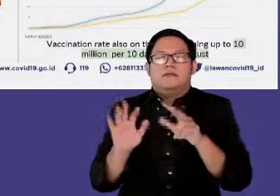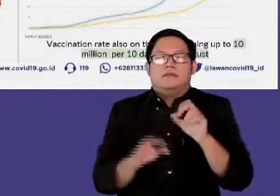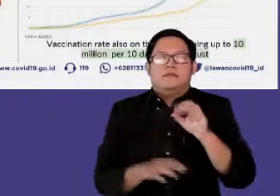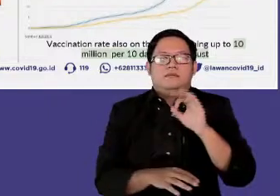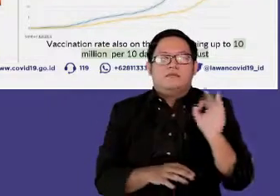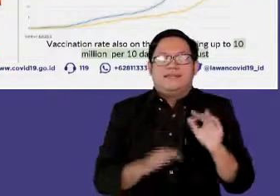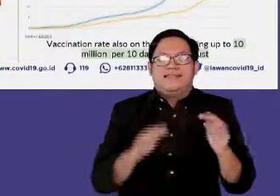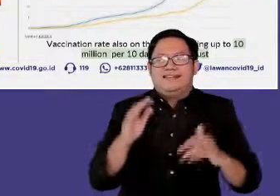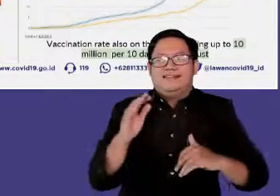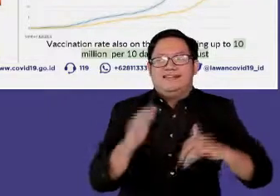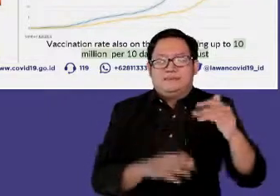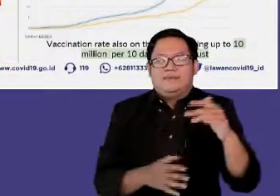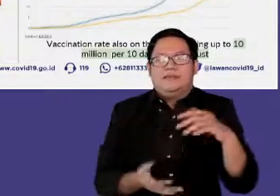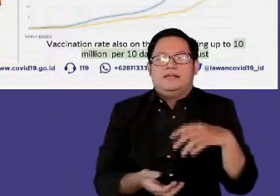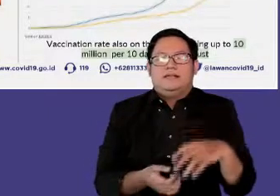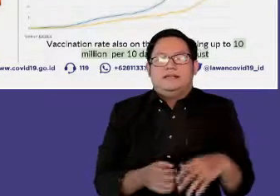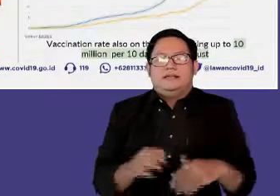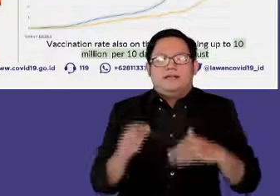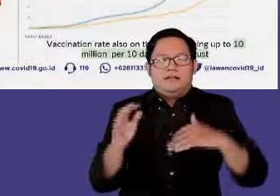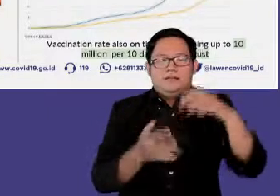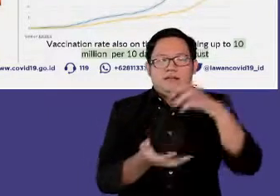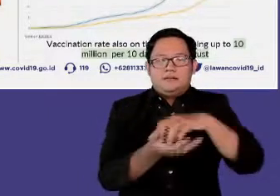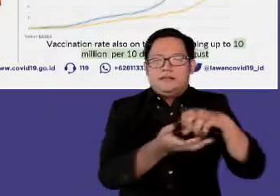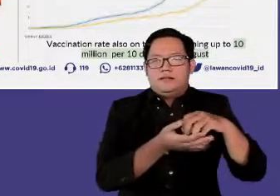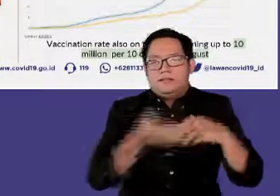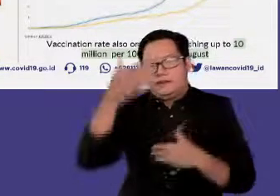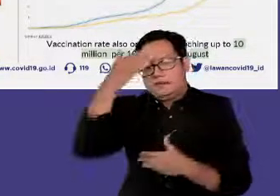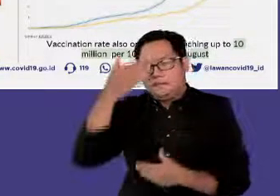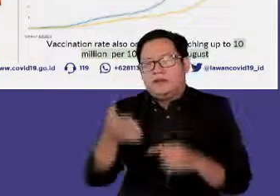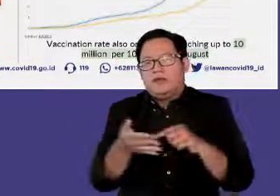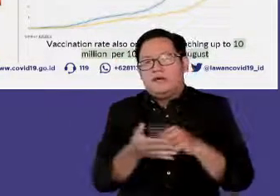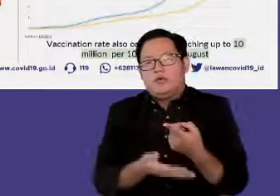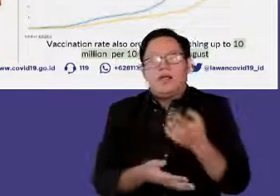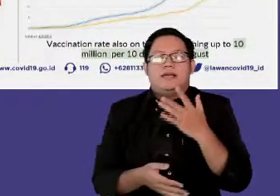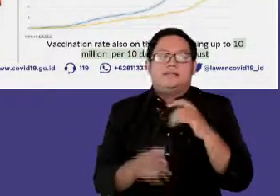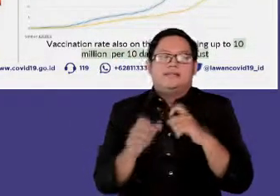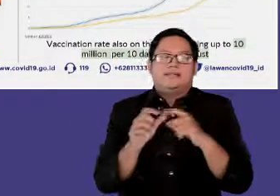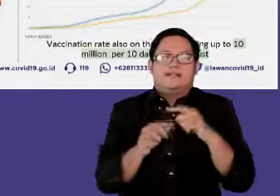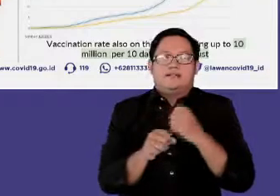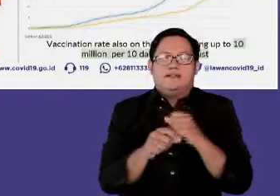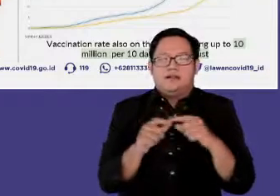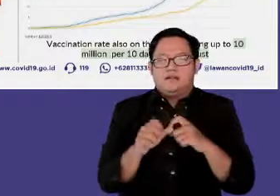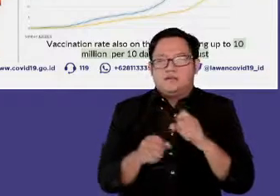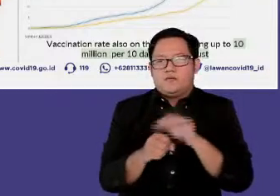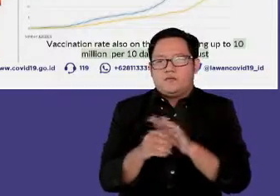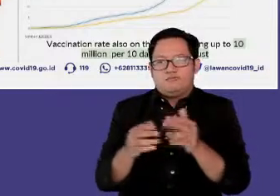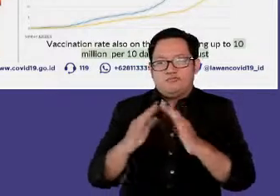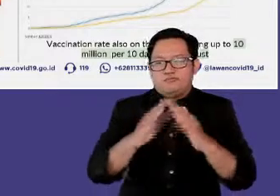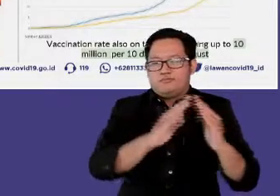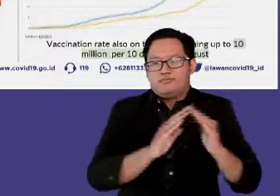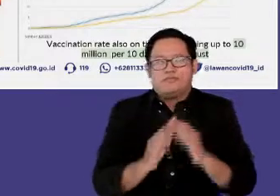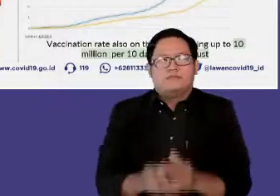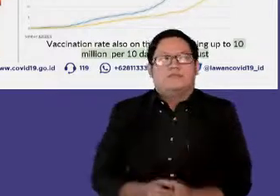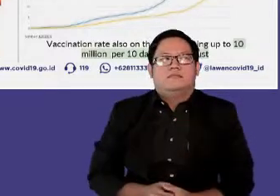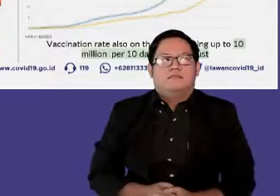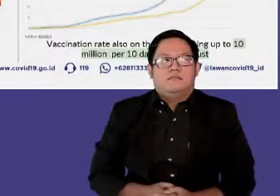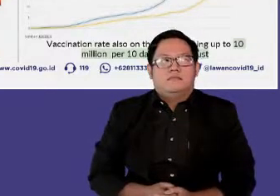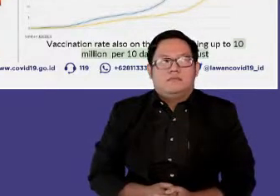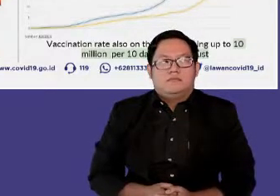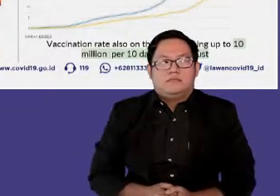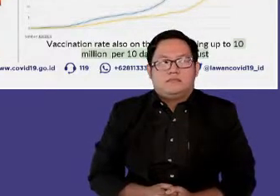or postcodes in Indonesia. And controlling the second spike in cases has been a great